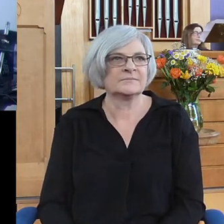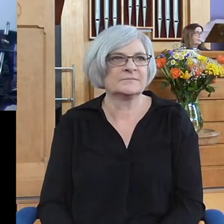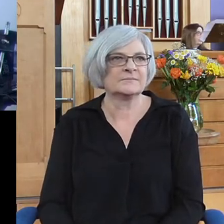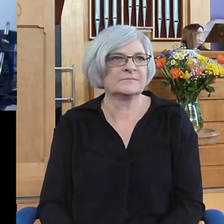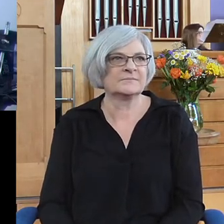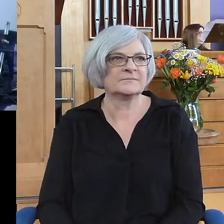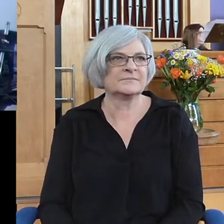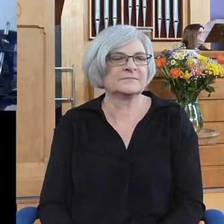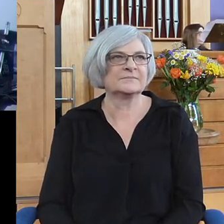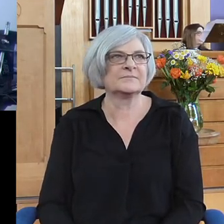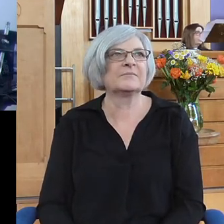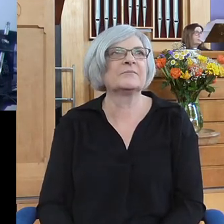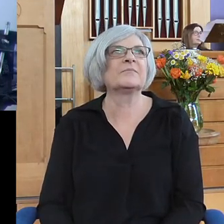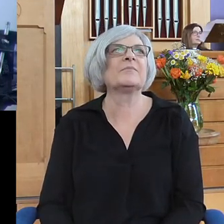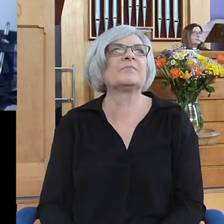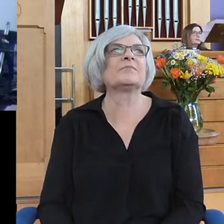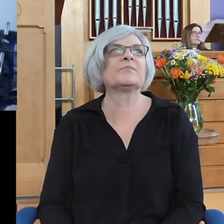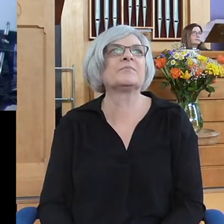Pray together.